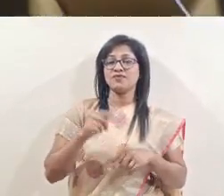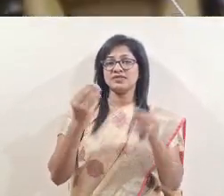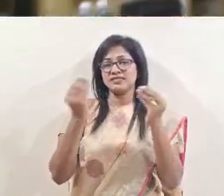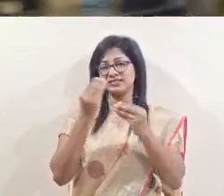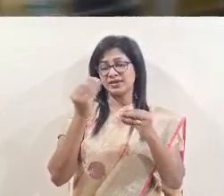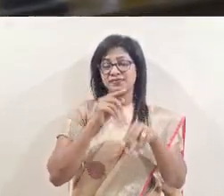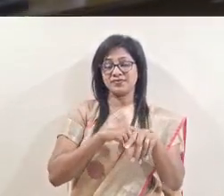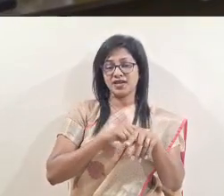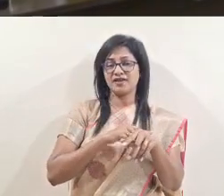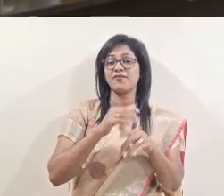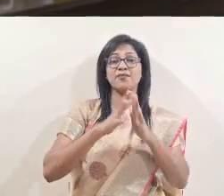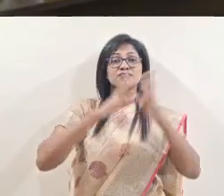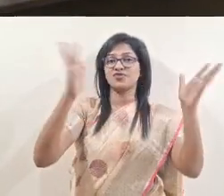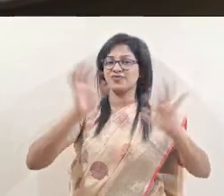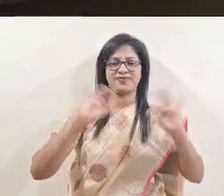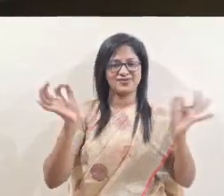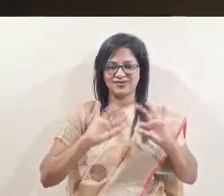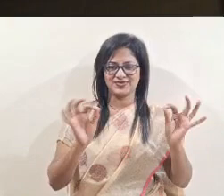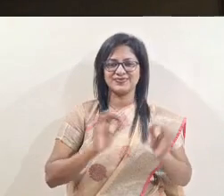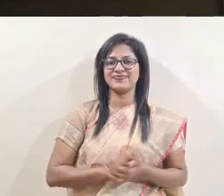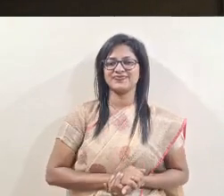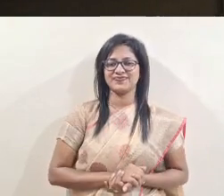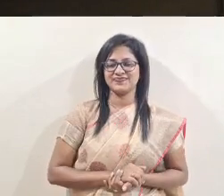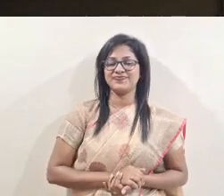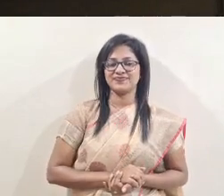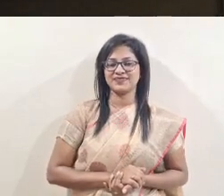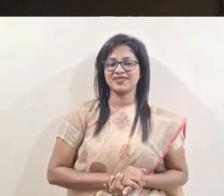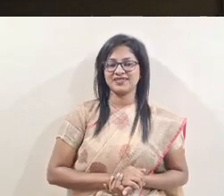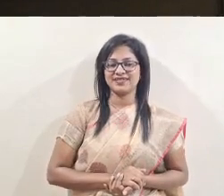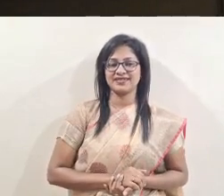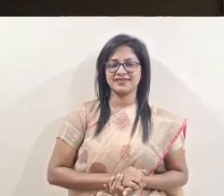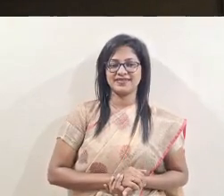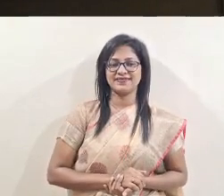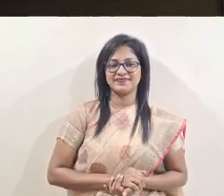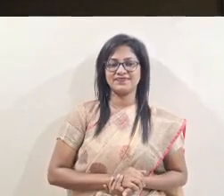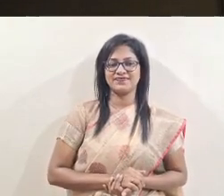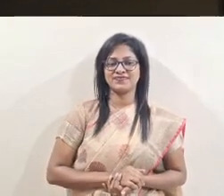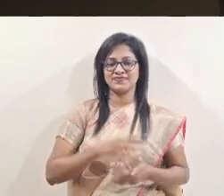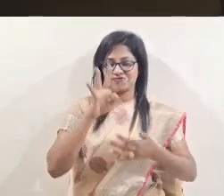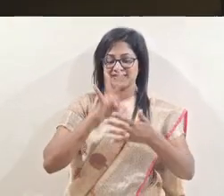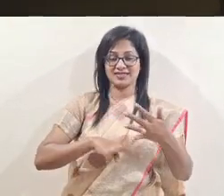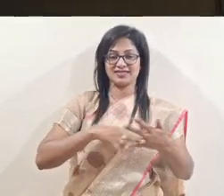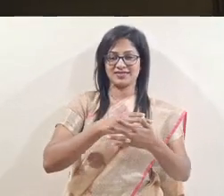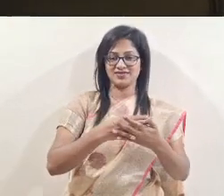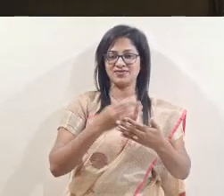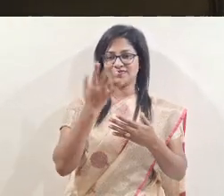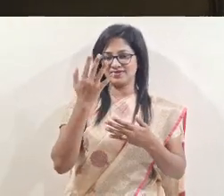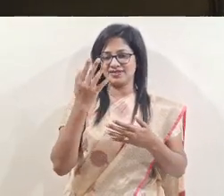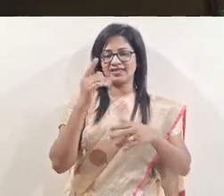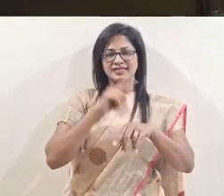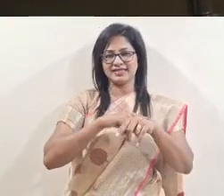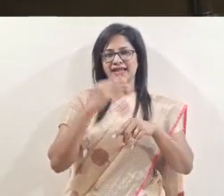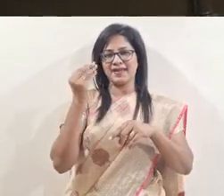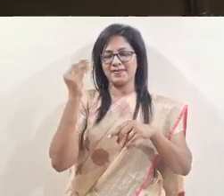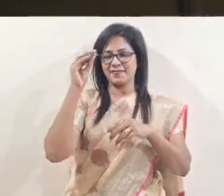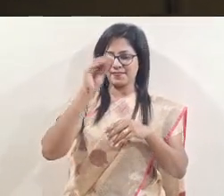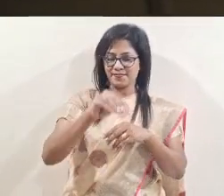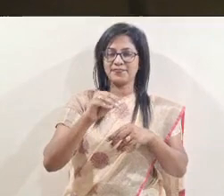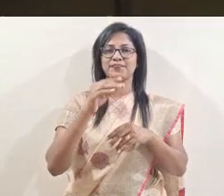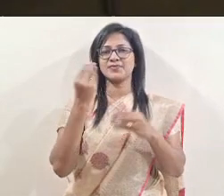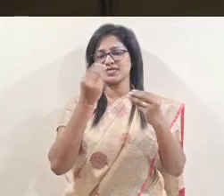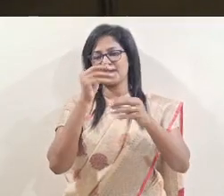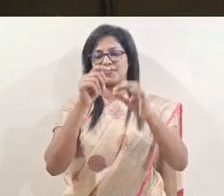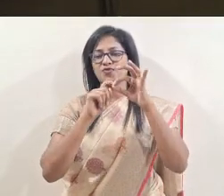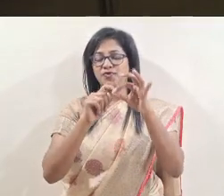much time. I will take some time out of my schedule. But anyway, I can take some questions if